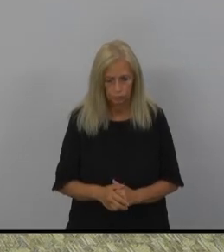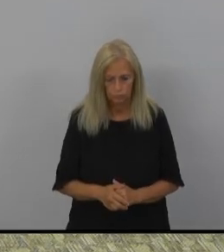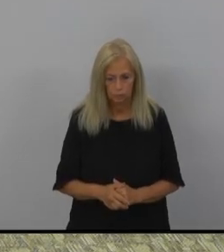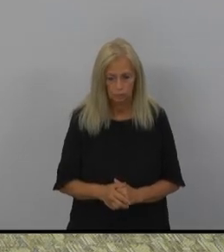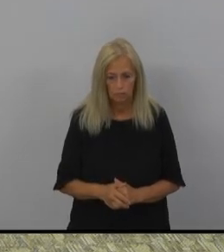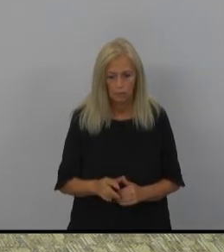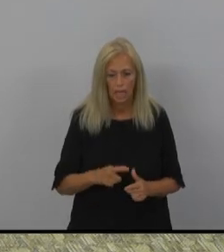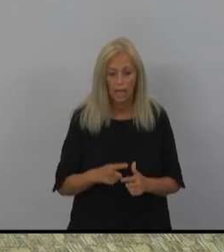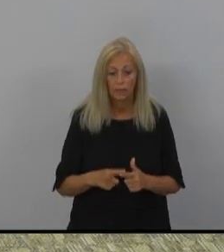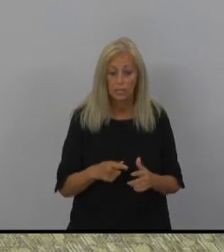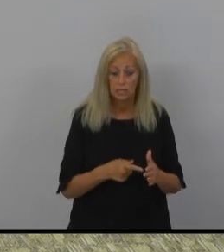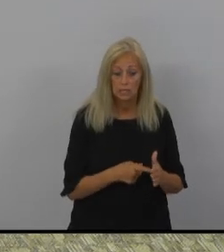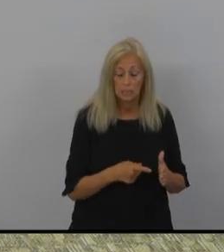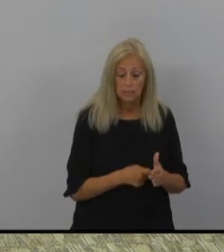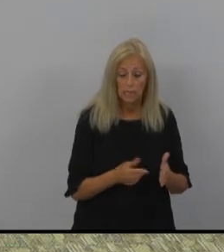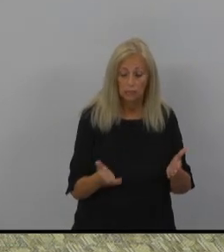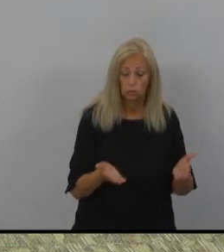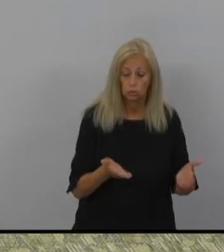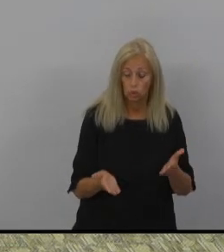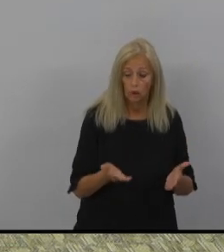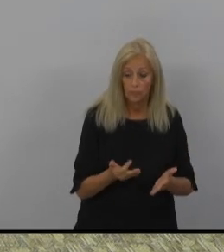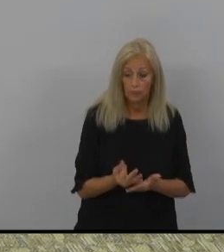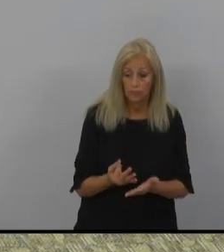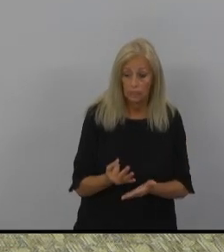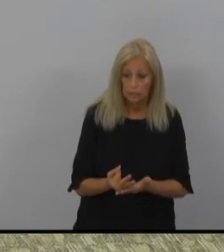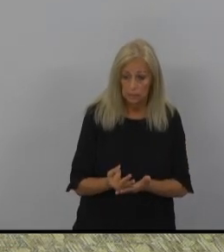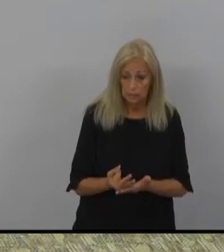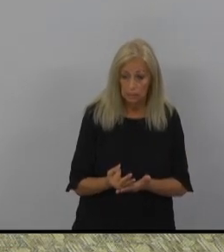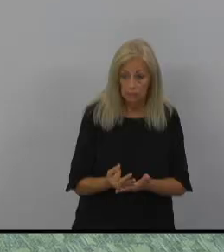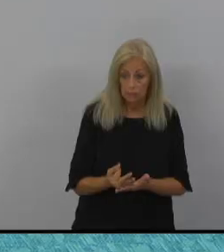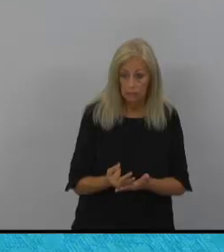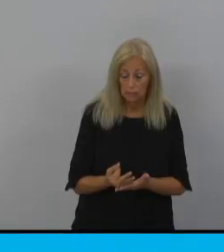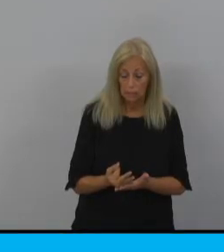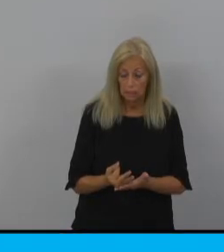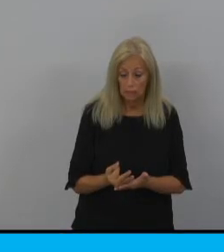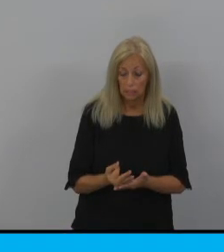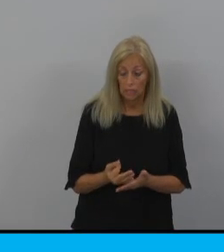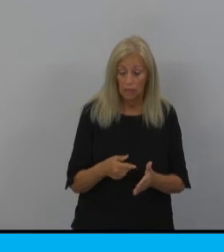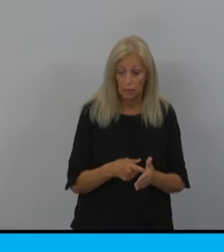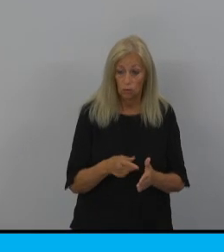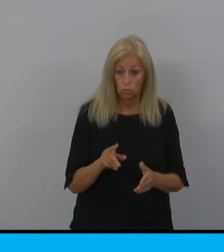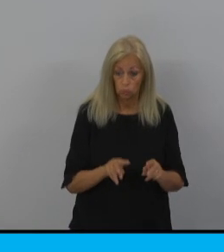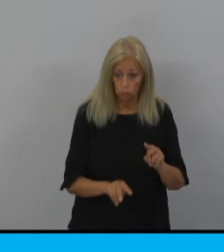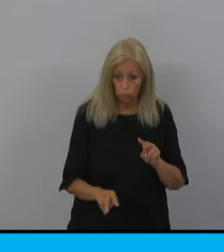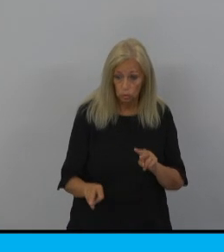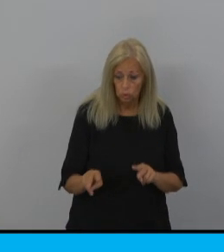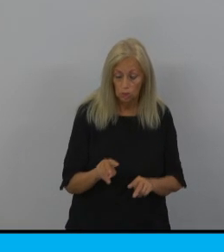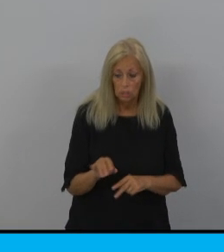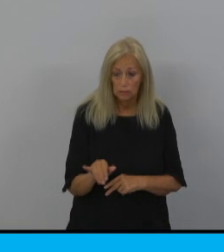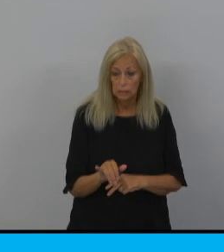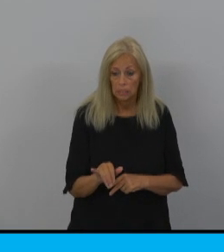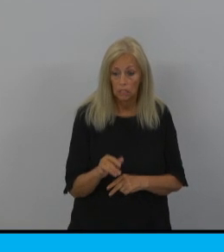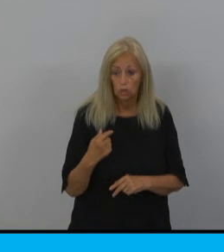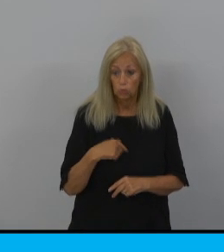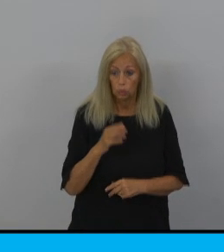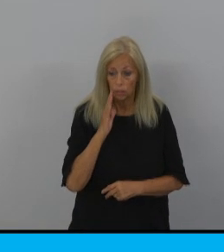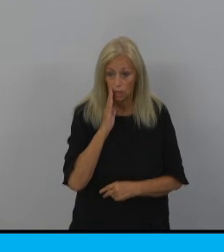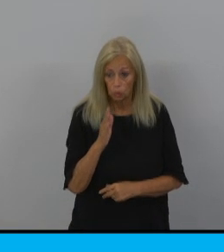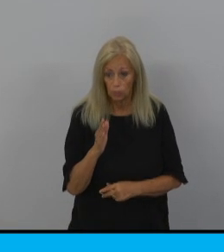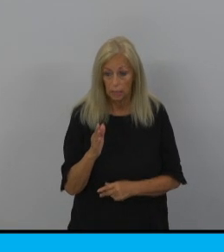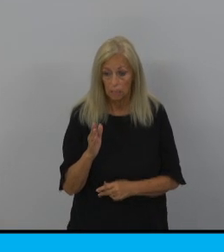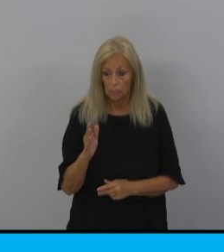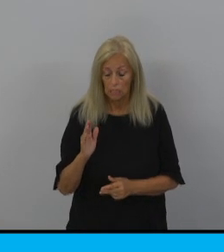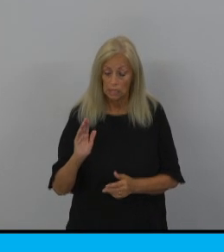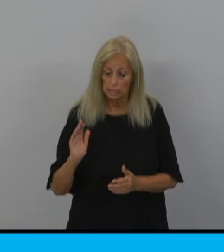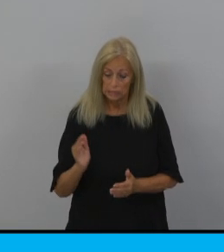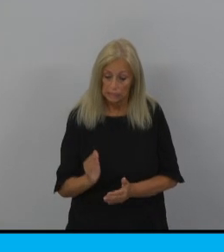So then our debt service funds, this is what the debt service budget looks like. Again, we are going to be drawing